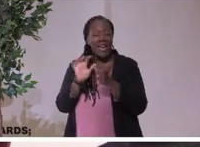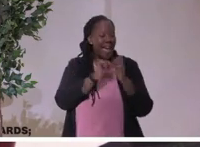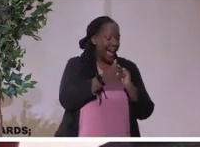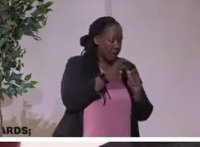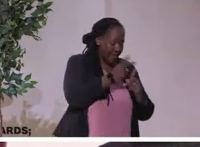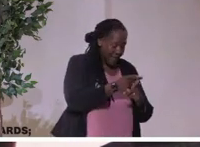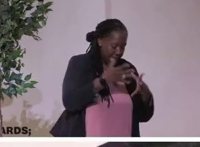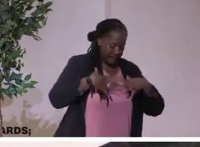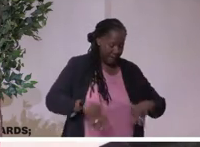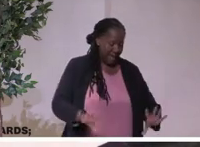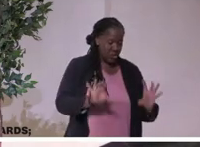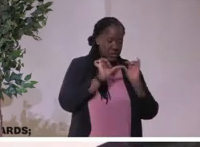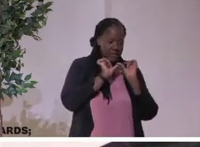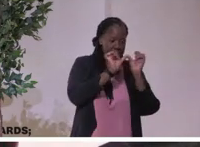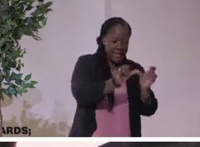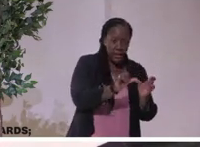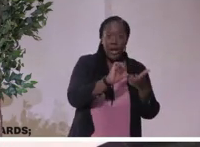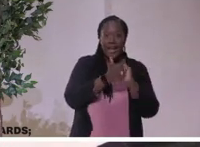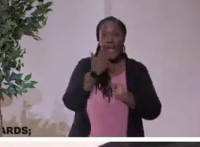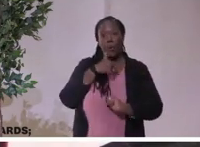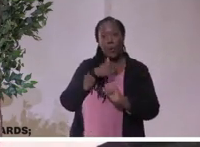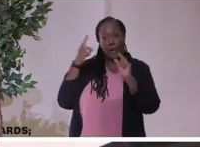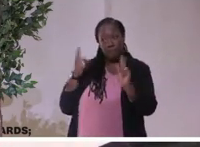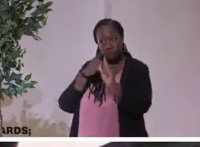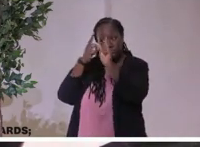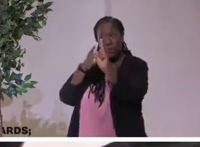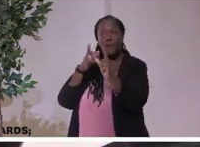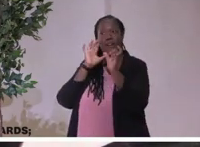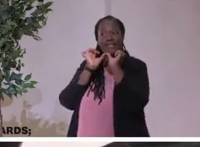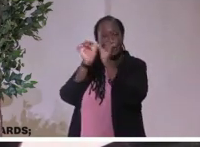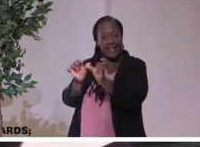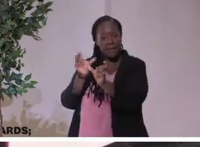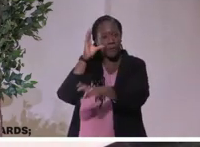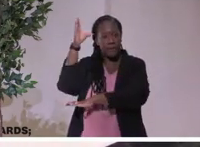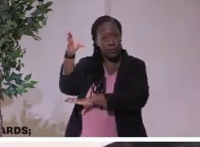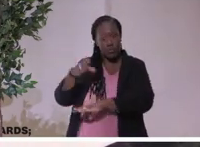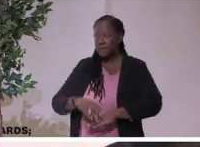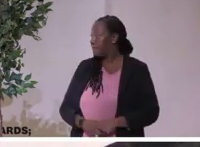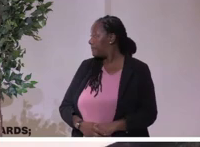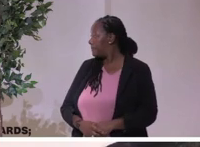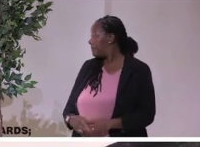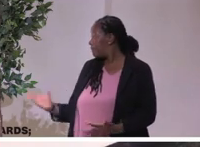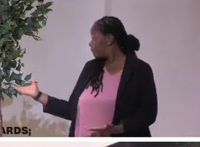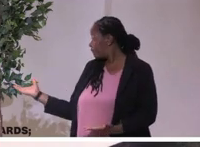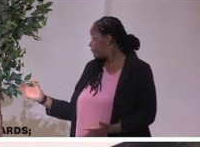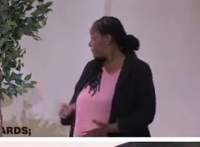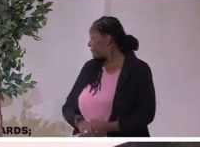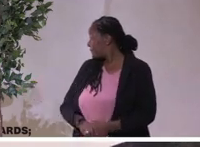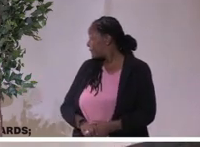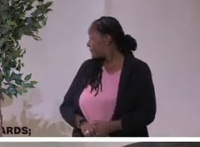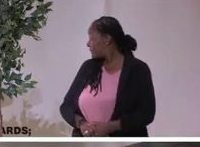and how is the fashion industry moving towards sustainable future? So anyone can take that if you're ready for